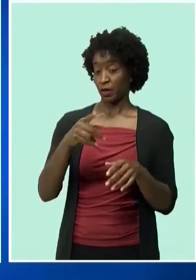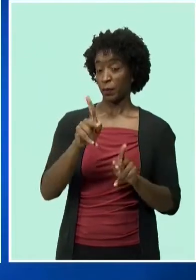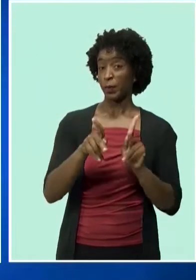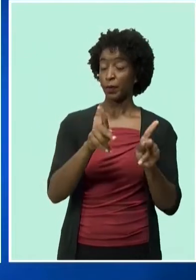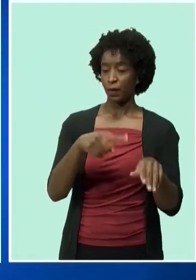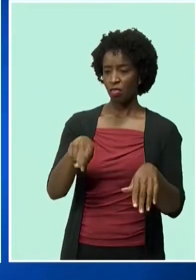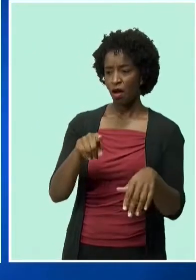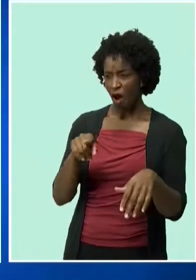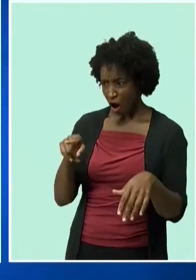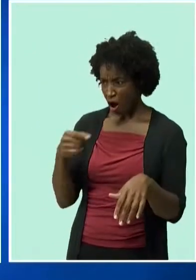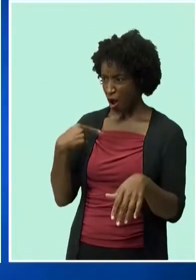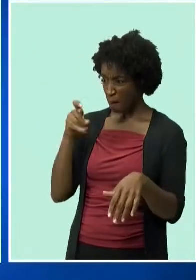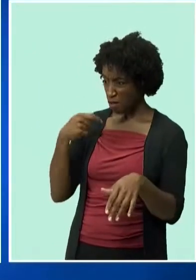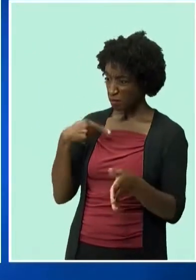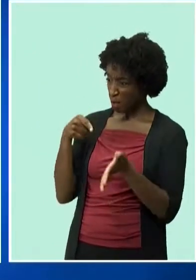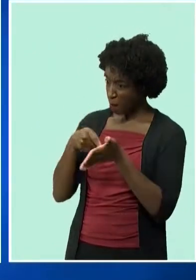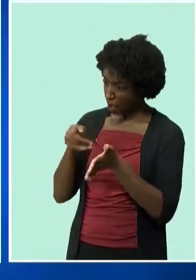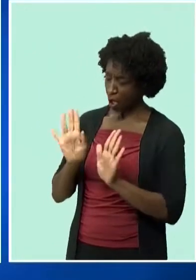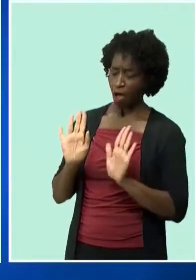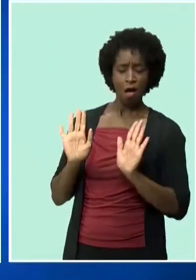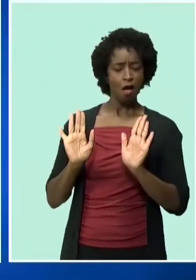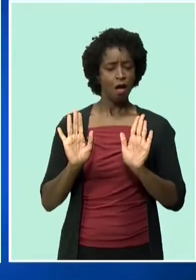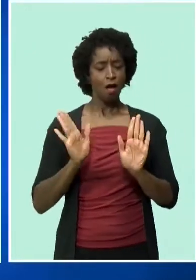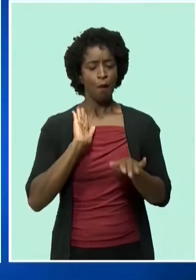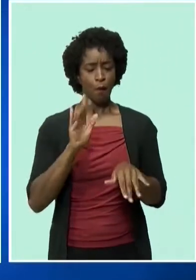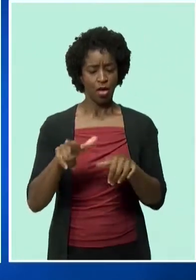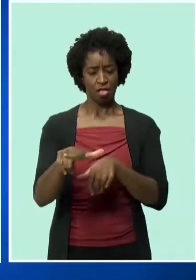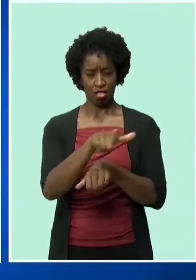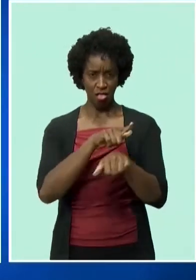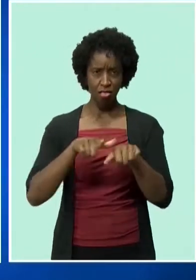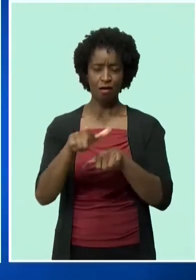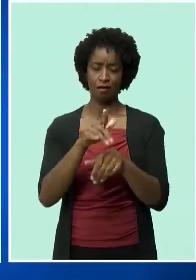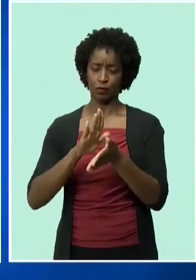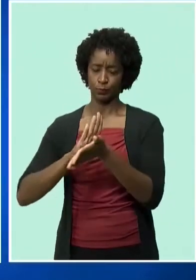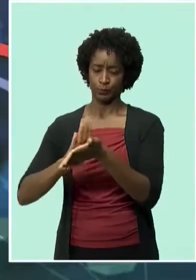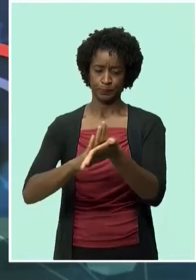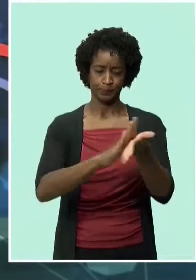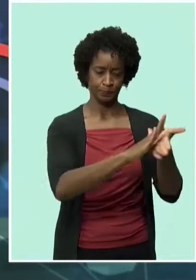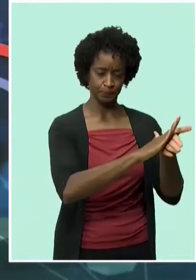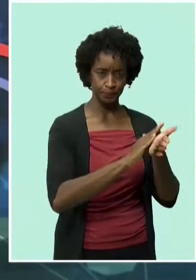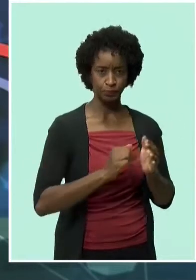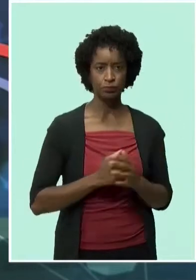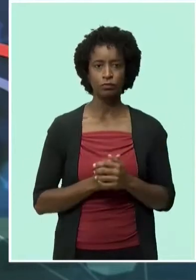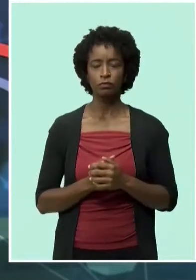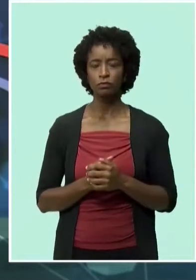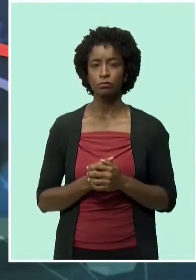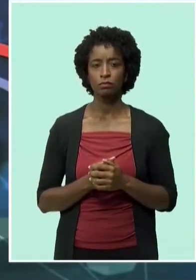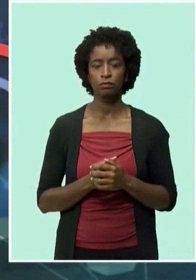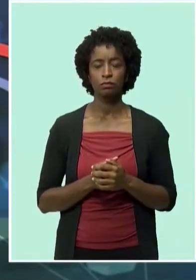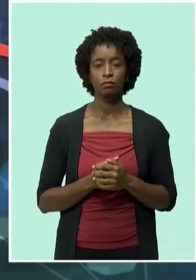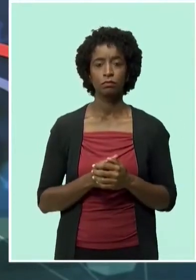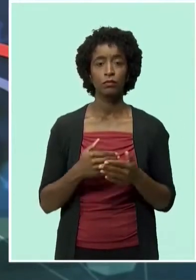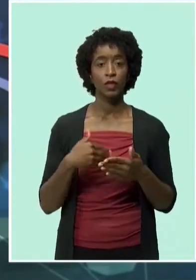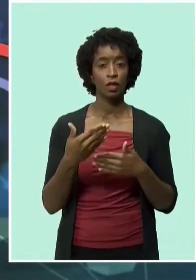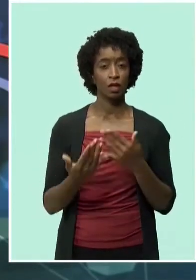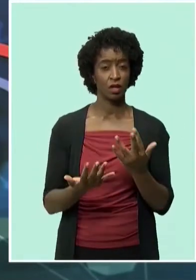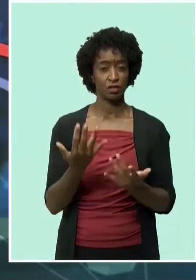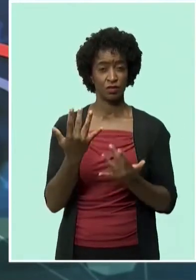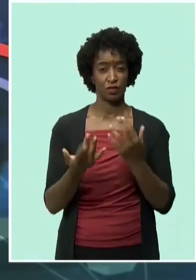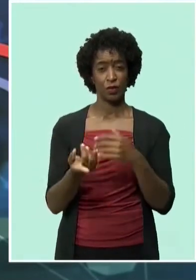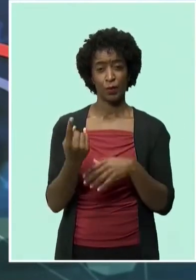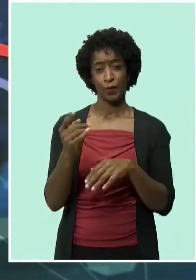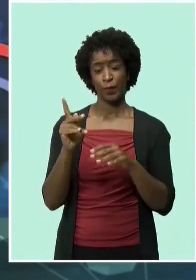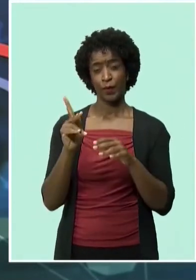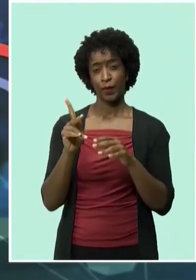penalty for those individuals who are keeping their lots untidy. Well, coming up, fire leaves one